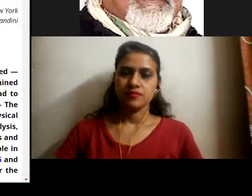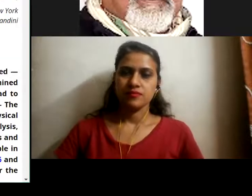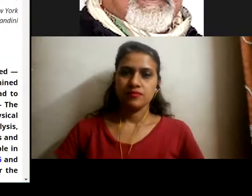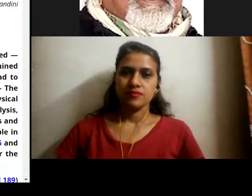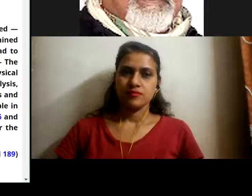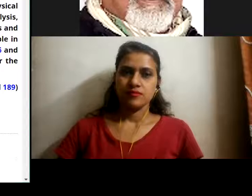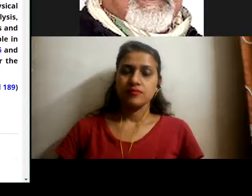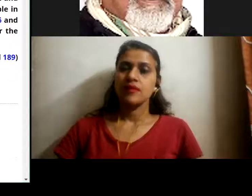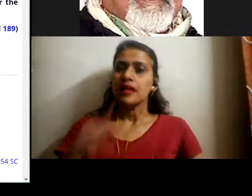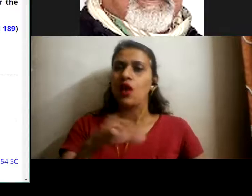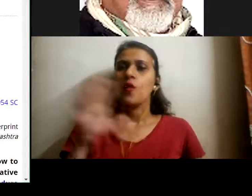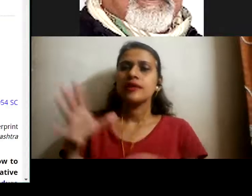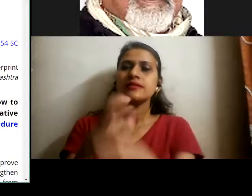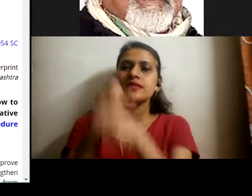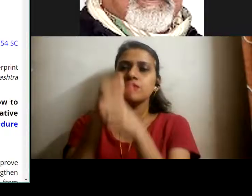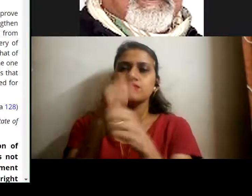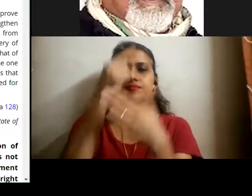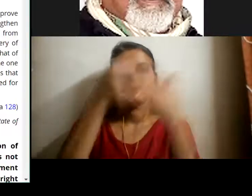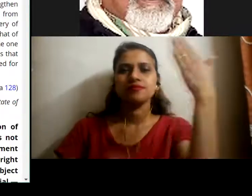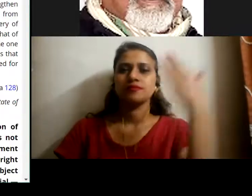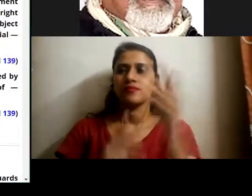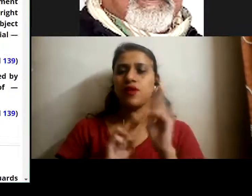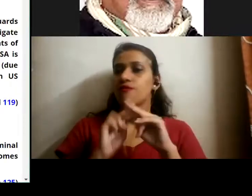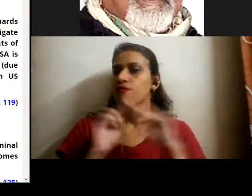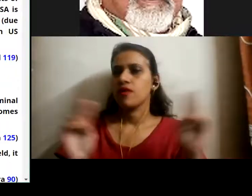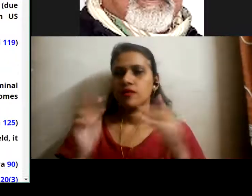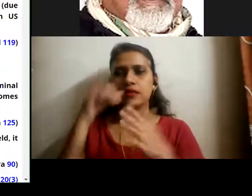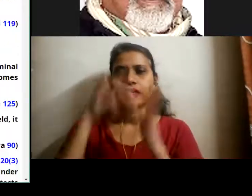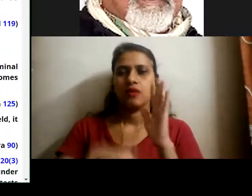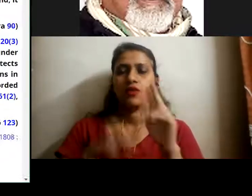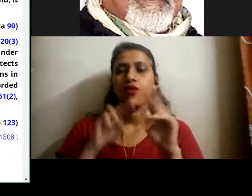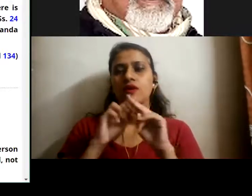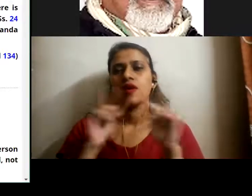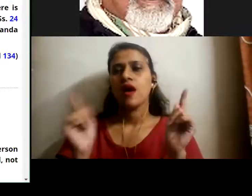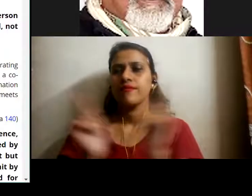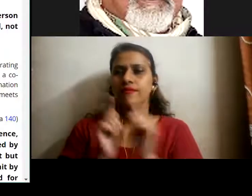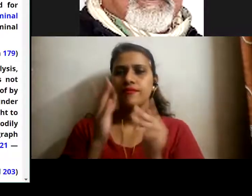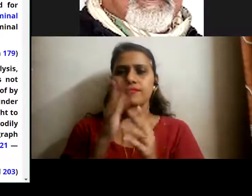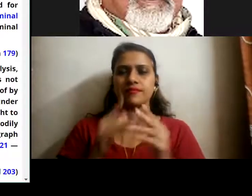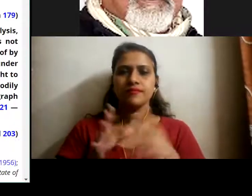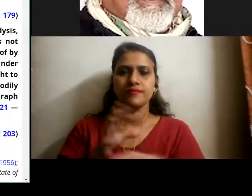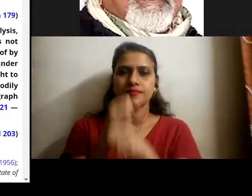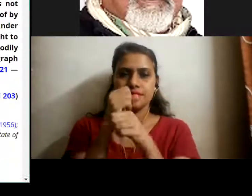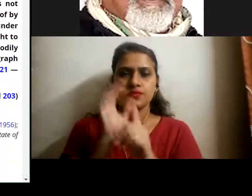same. And like that, so on and so forth, it keeps going on and on and on.